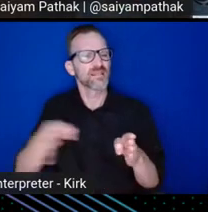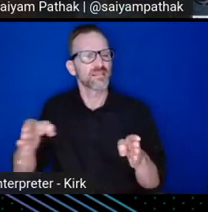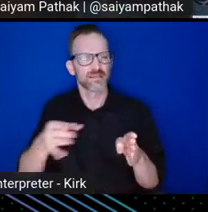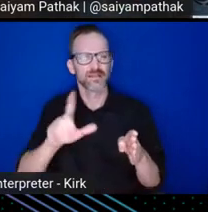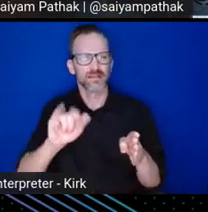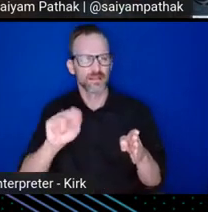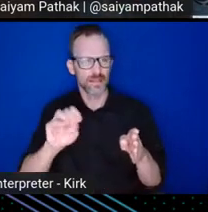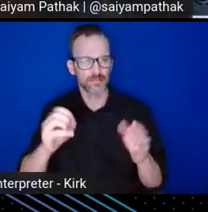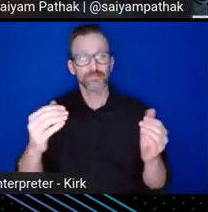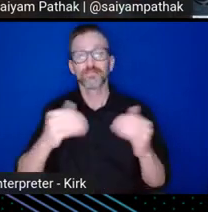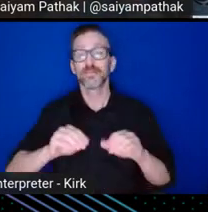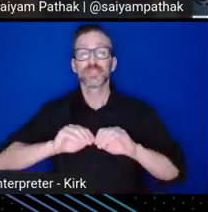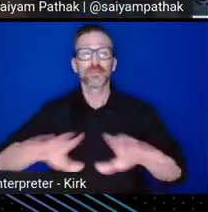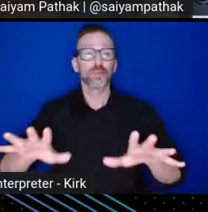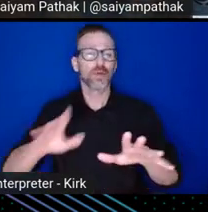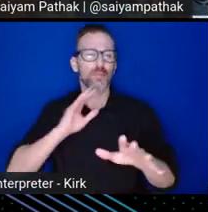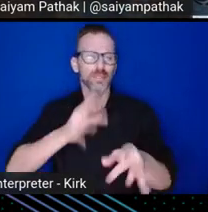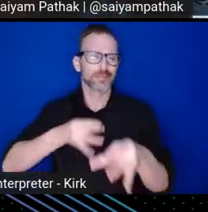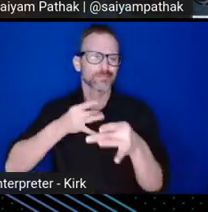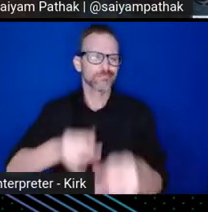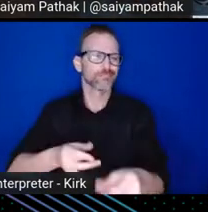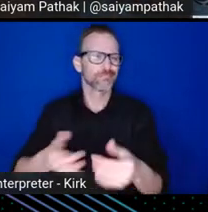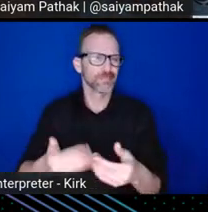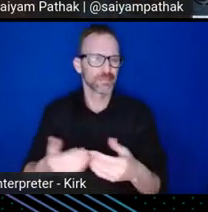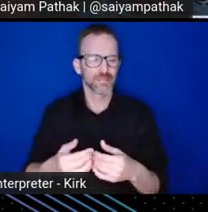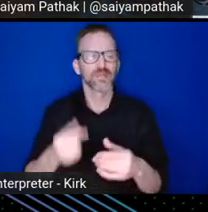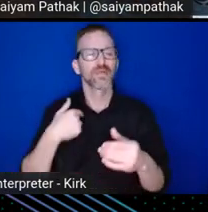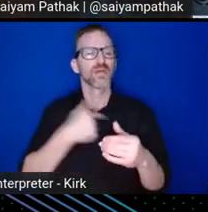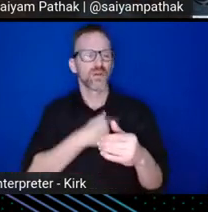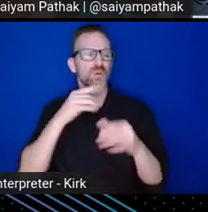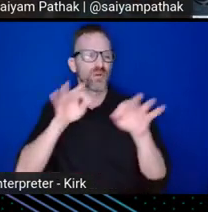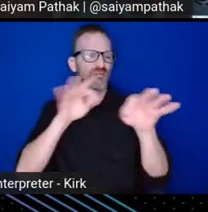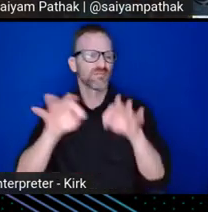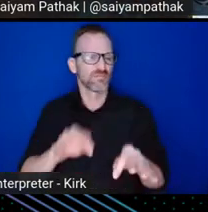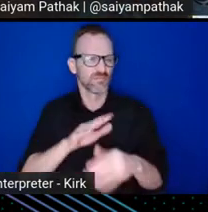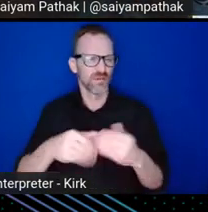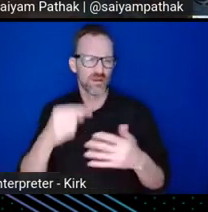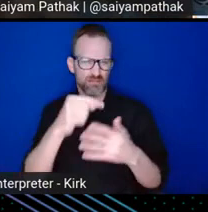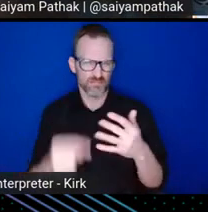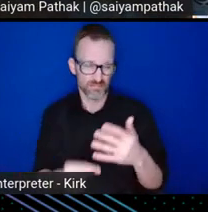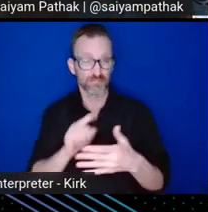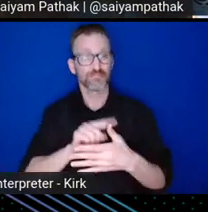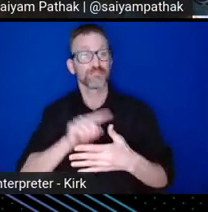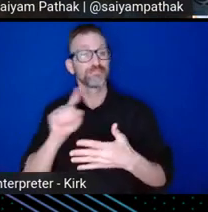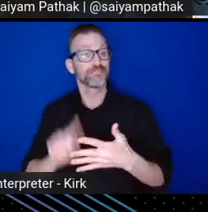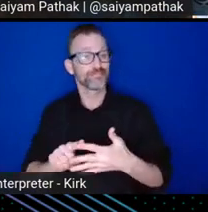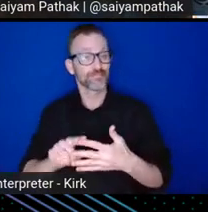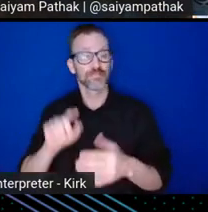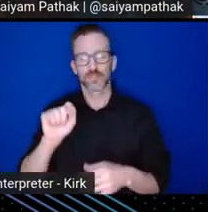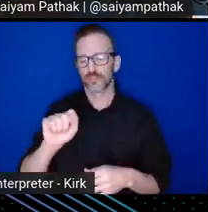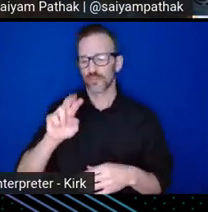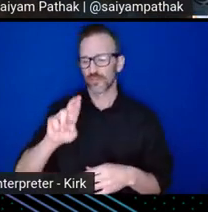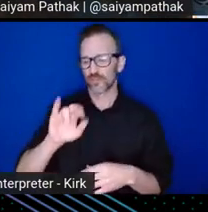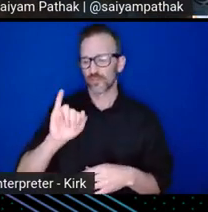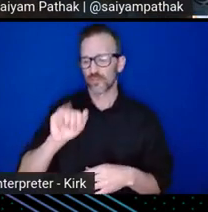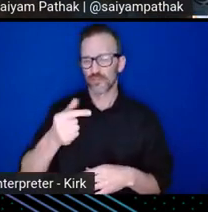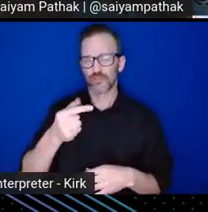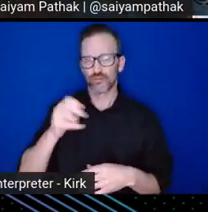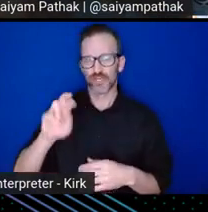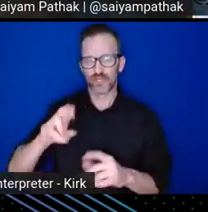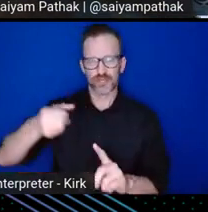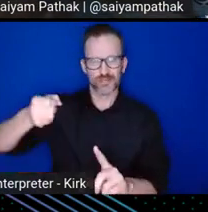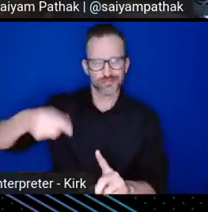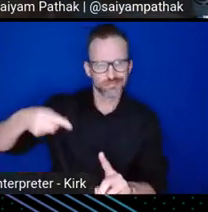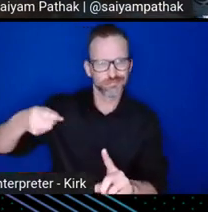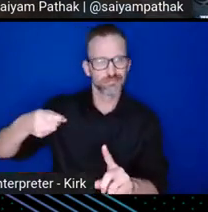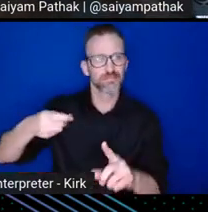very streamlined. I will obviously go through all the features. You have triggers. So as of now, it's triggers makes it easy